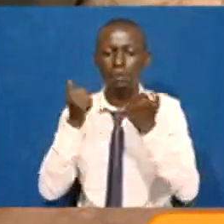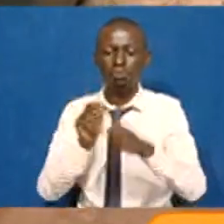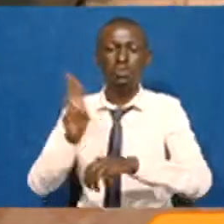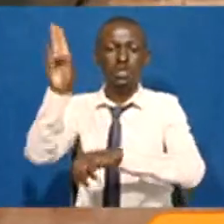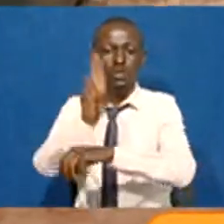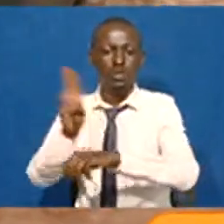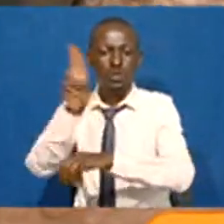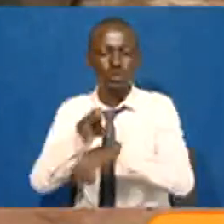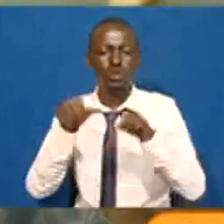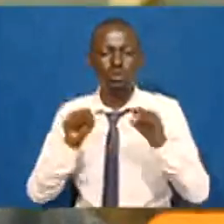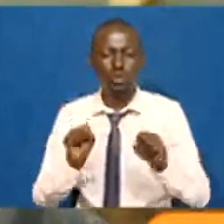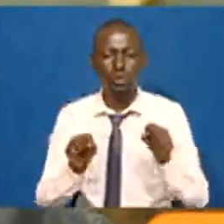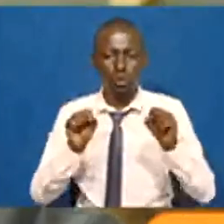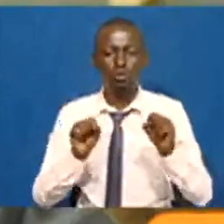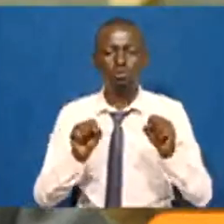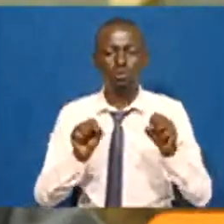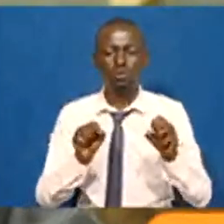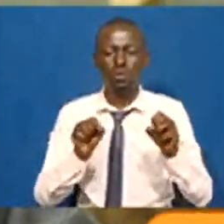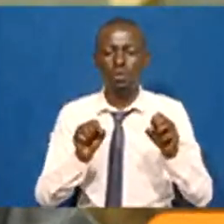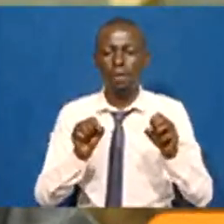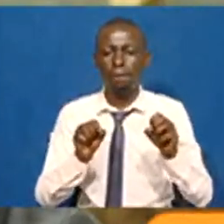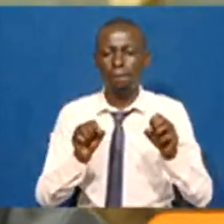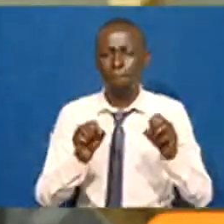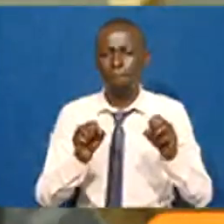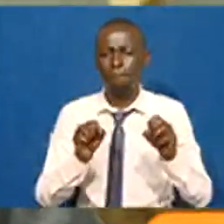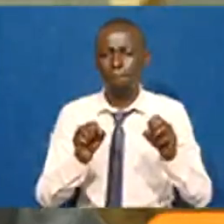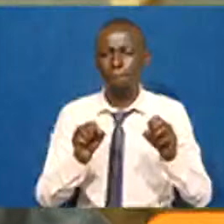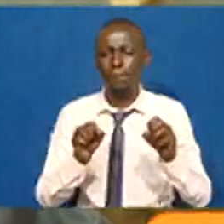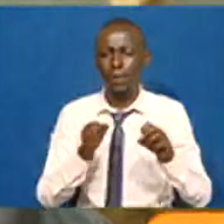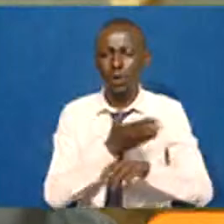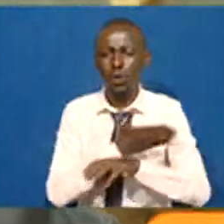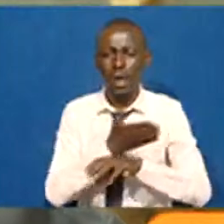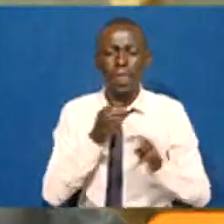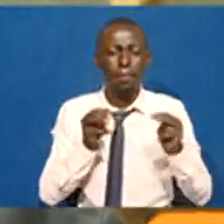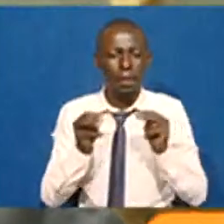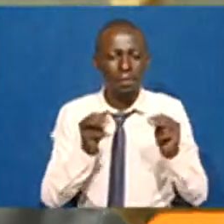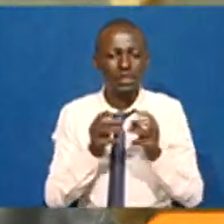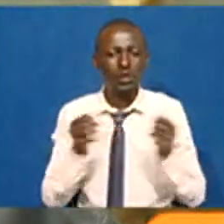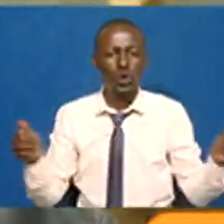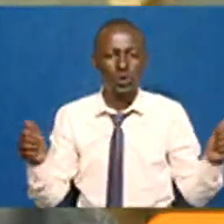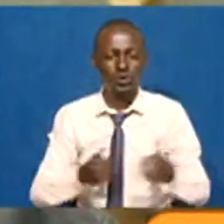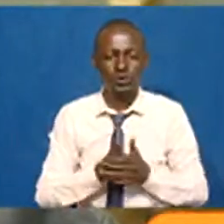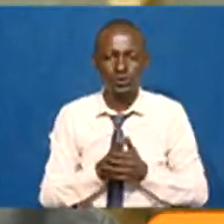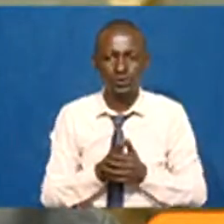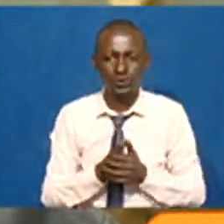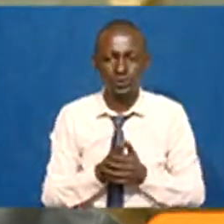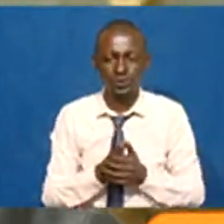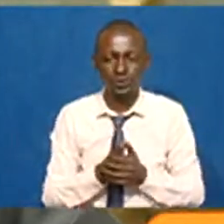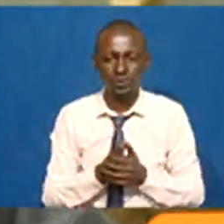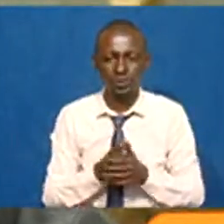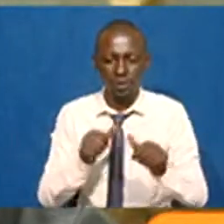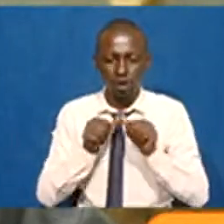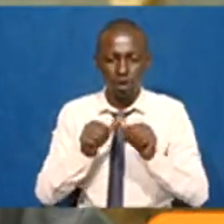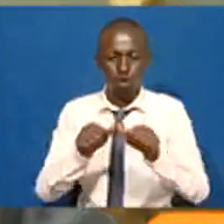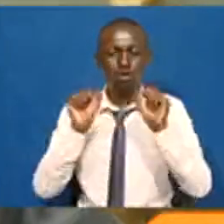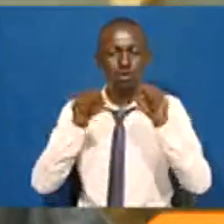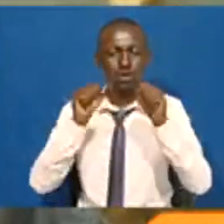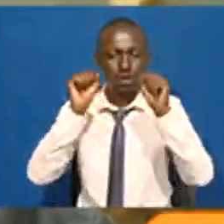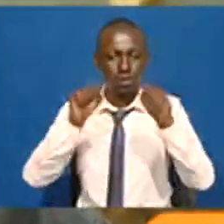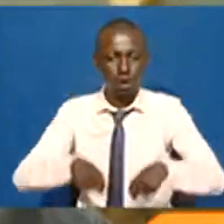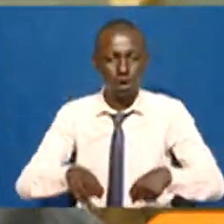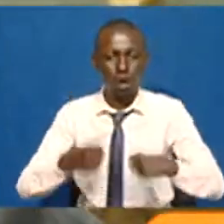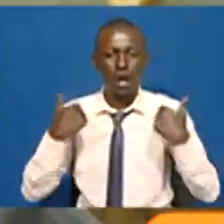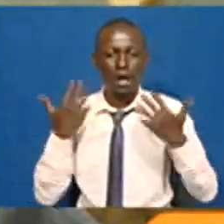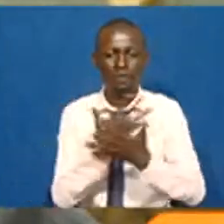in waste management. Biodiesel is very energy dense, it's also sustainable, and the feedstocks to make it are